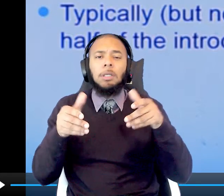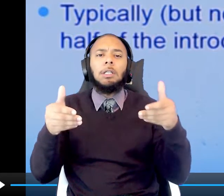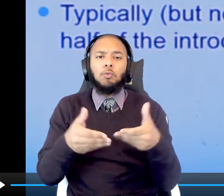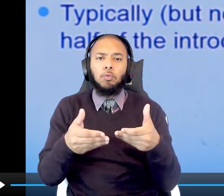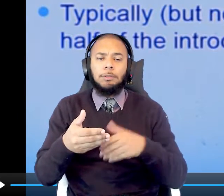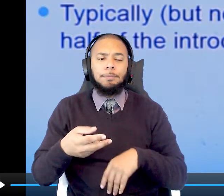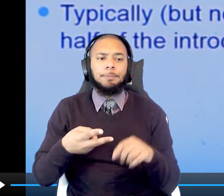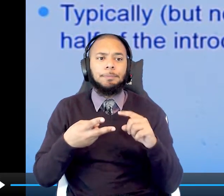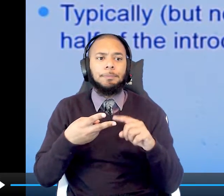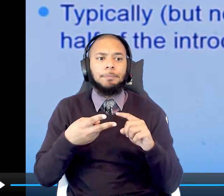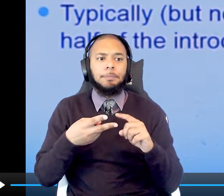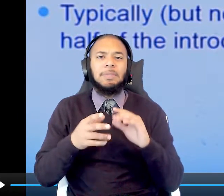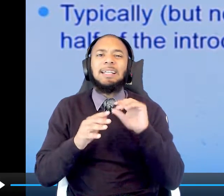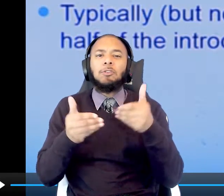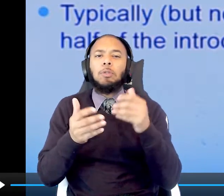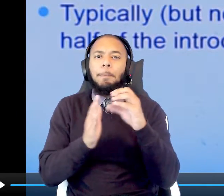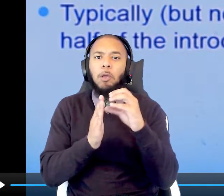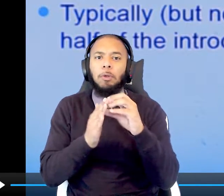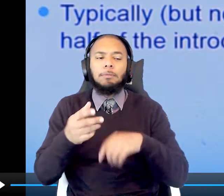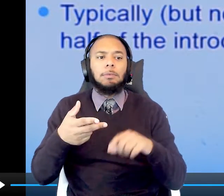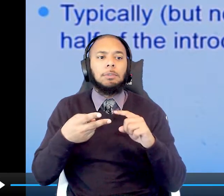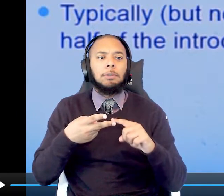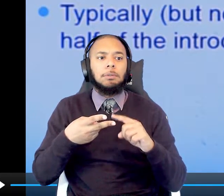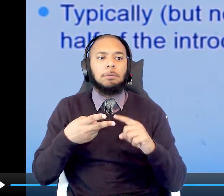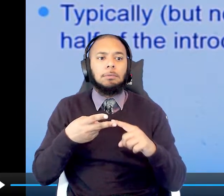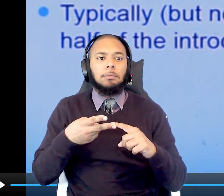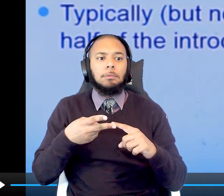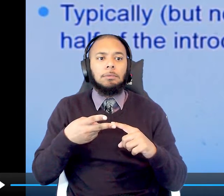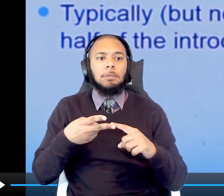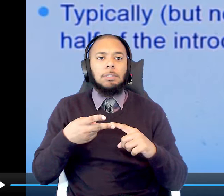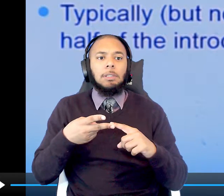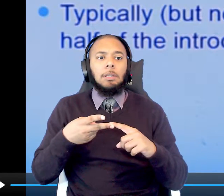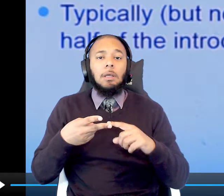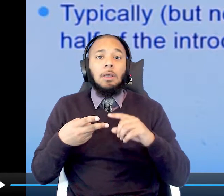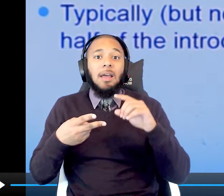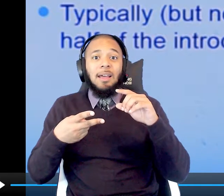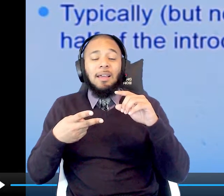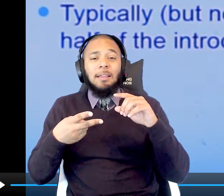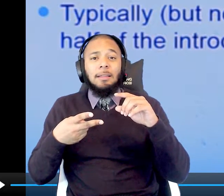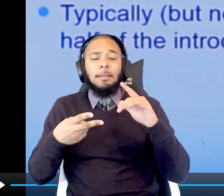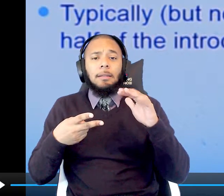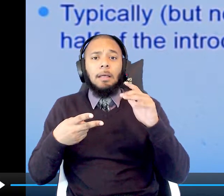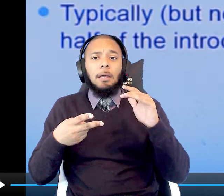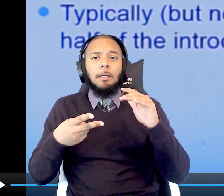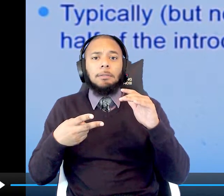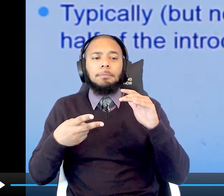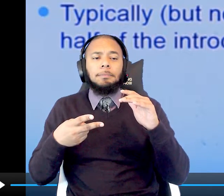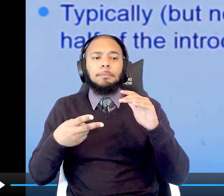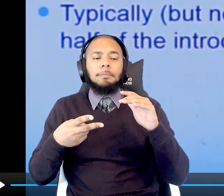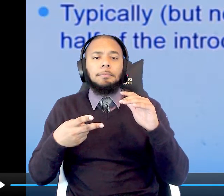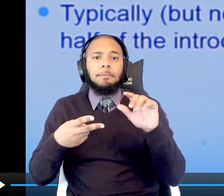make history they're going book. And I I'm little bit about